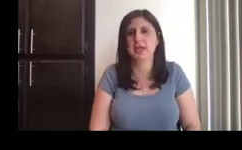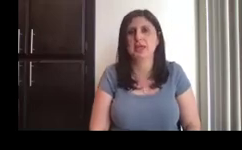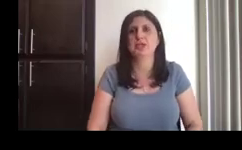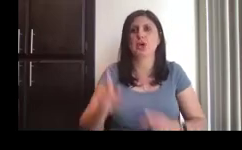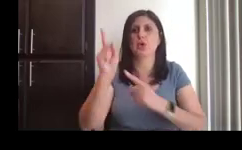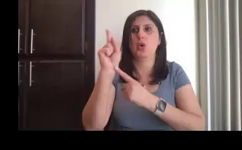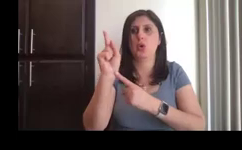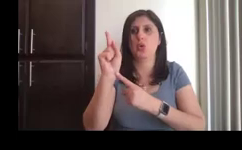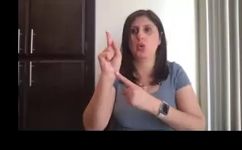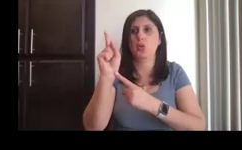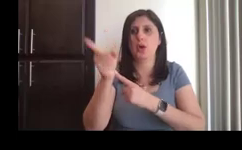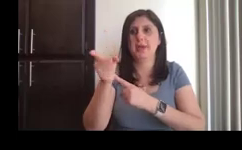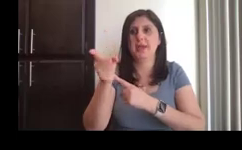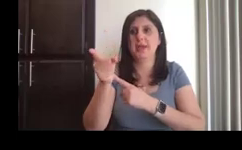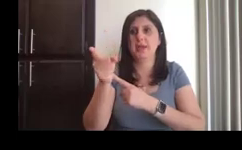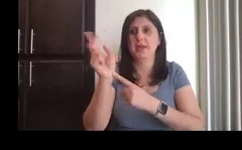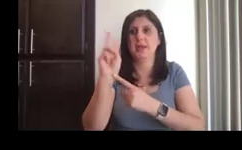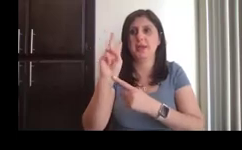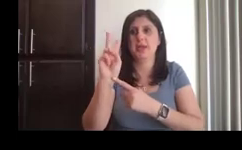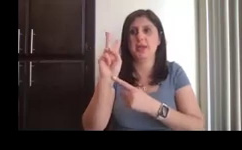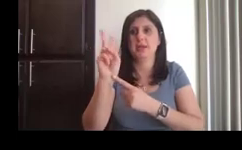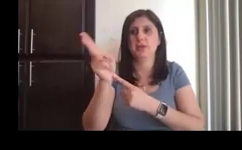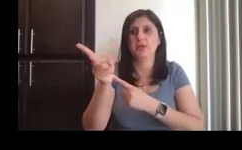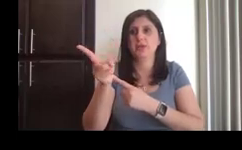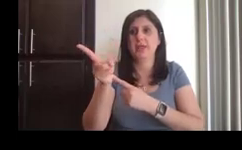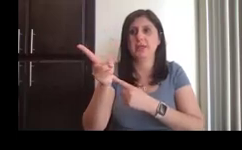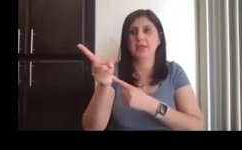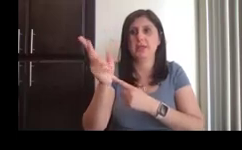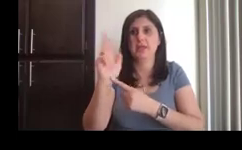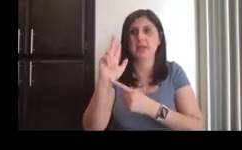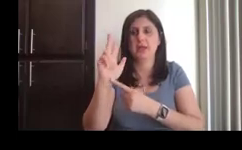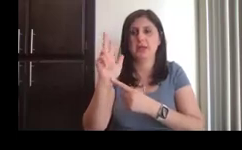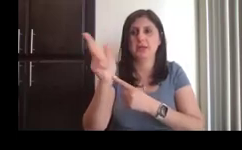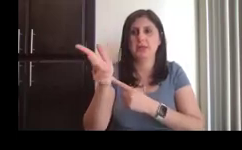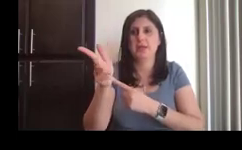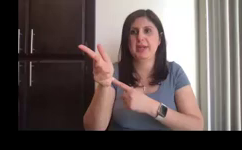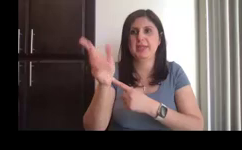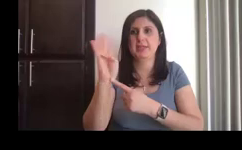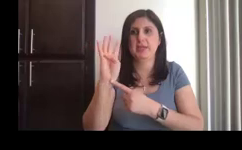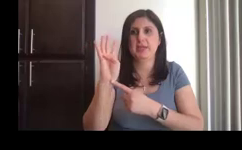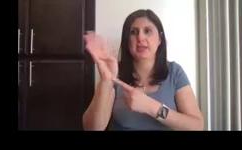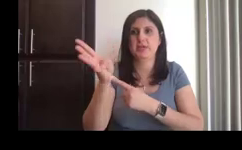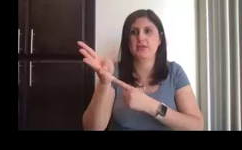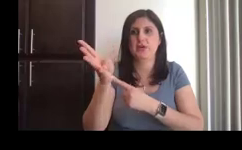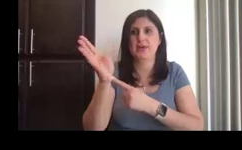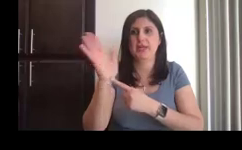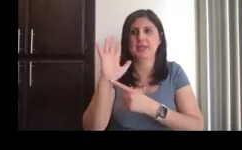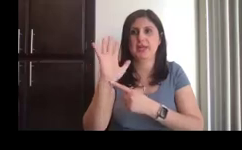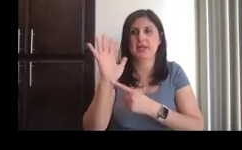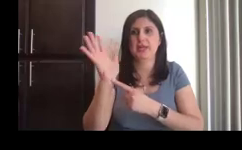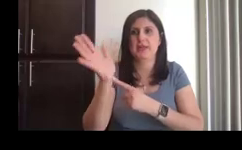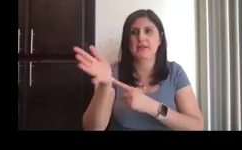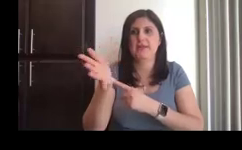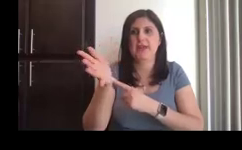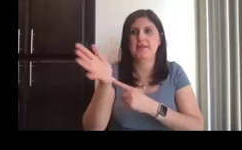sign. So 1 minute, 2 minutes, 3 minutes, 4